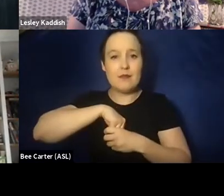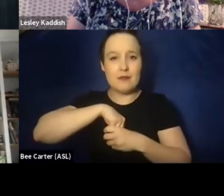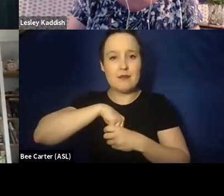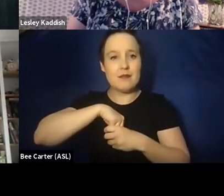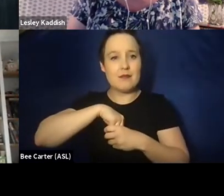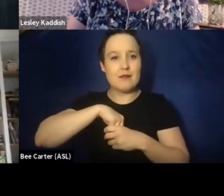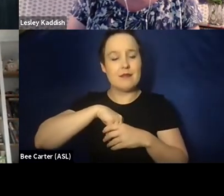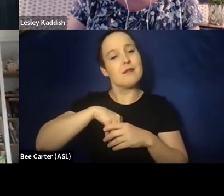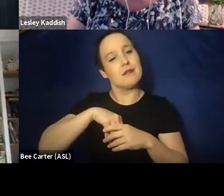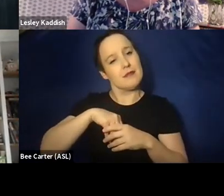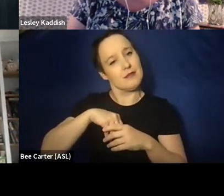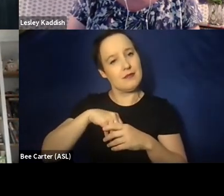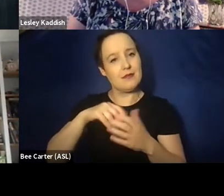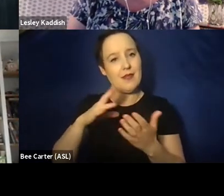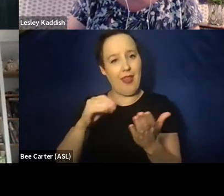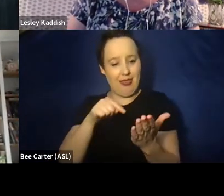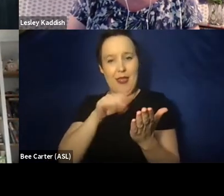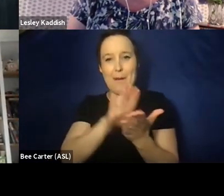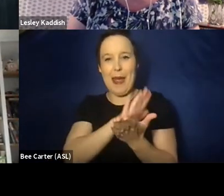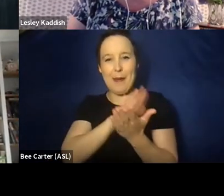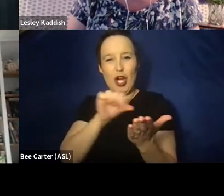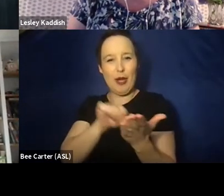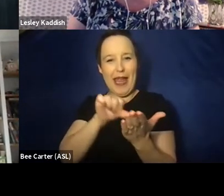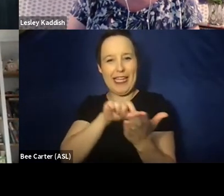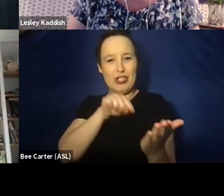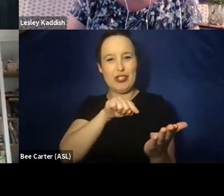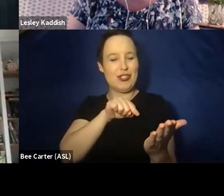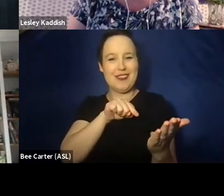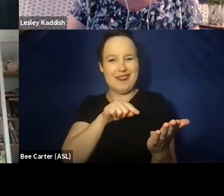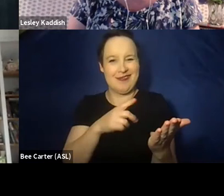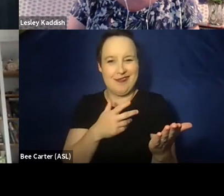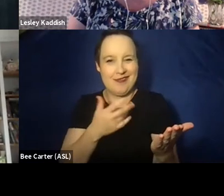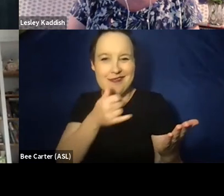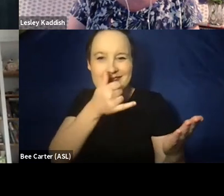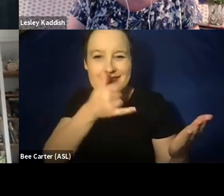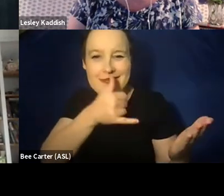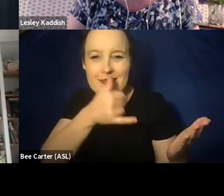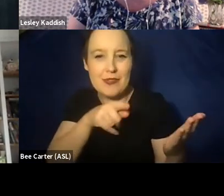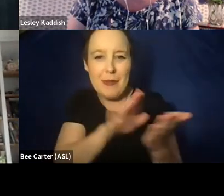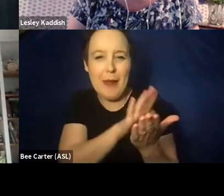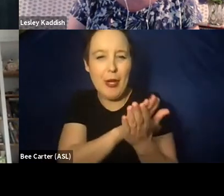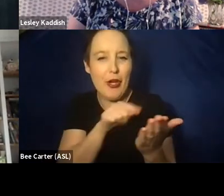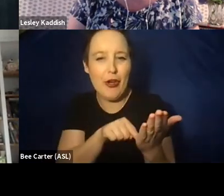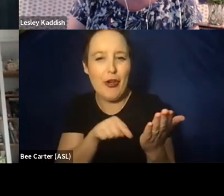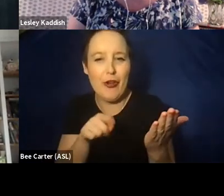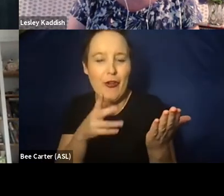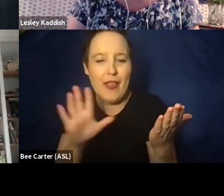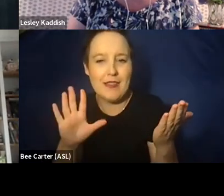bit of a misnomer. It's a two-dimensional, you know, it's a piece of paper with ink on